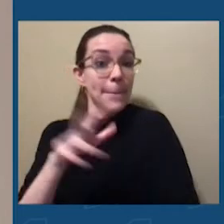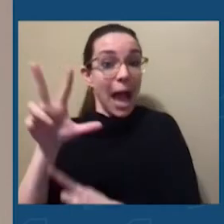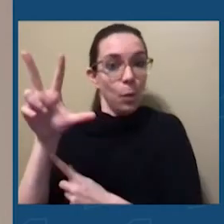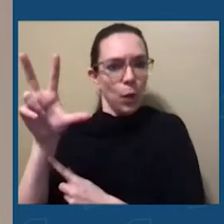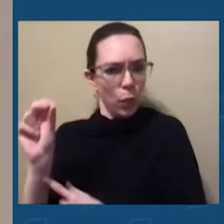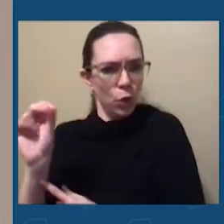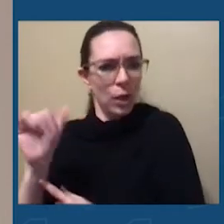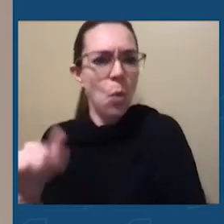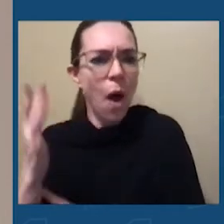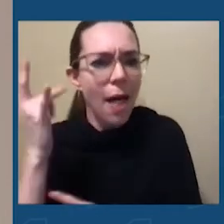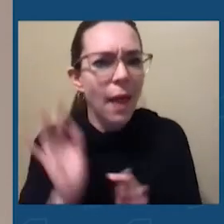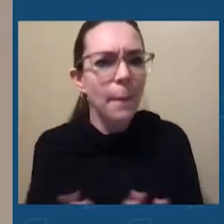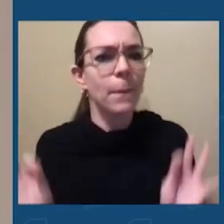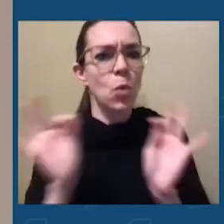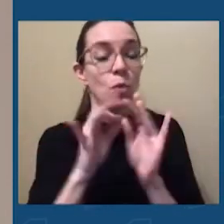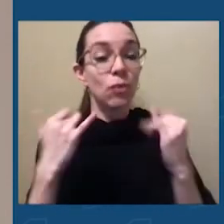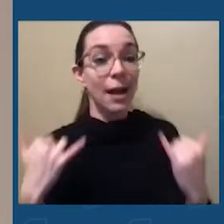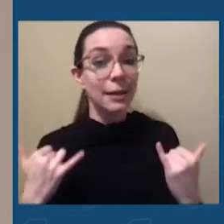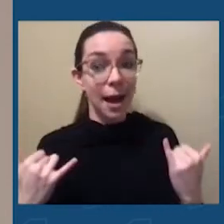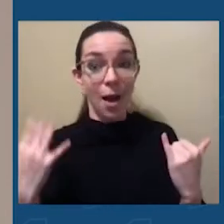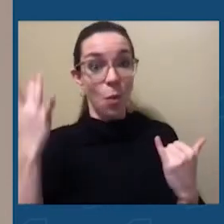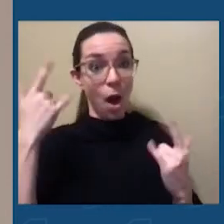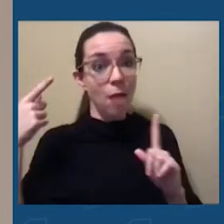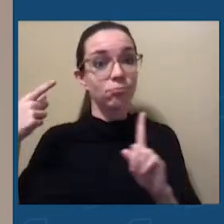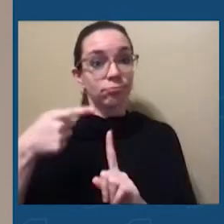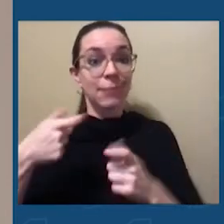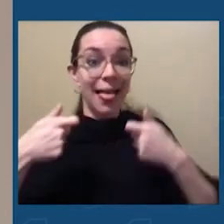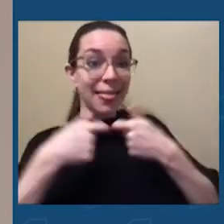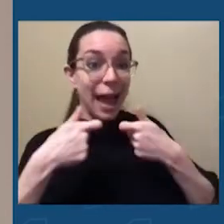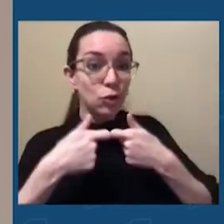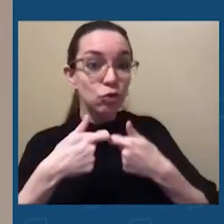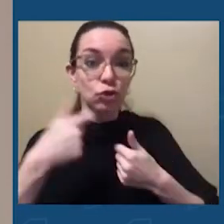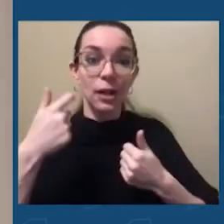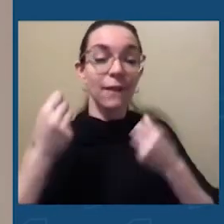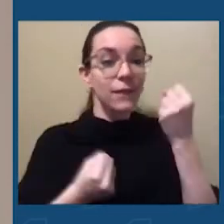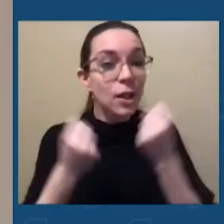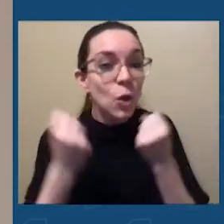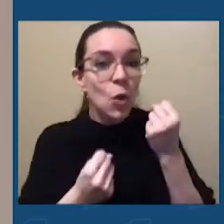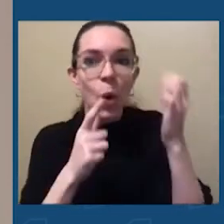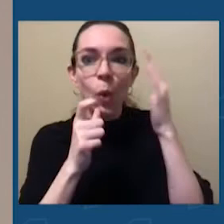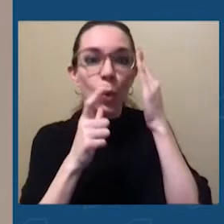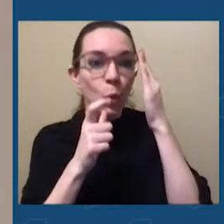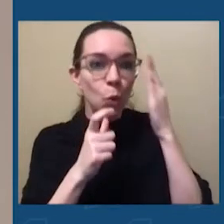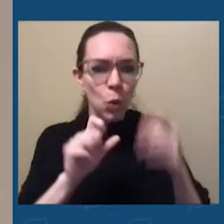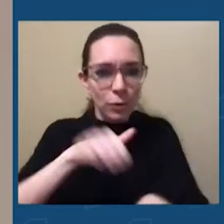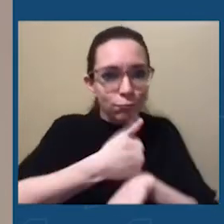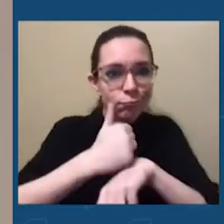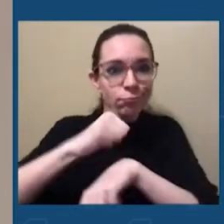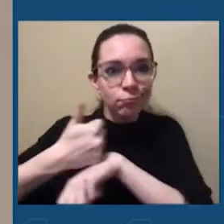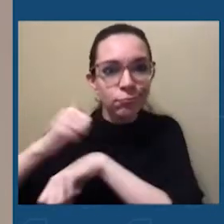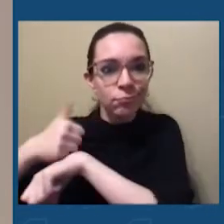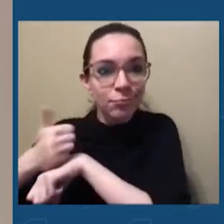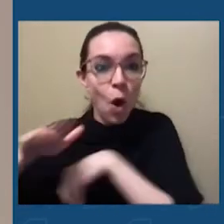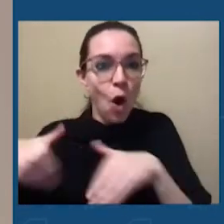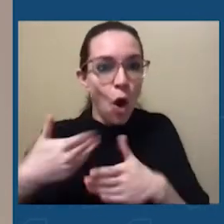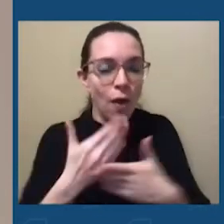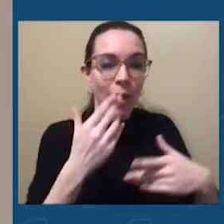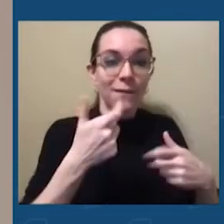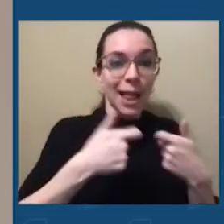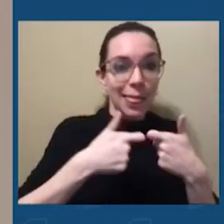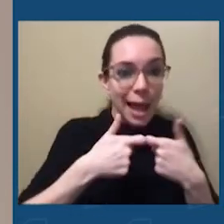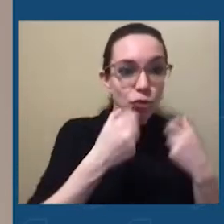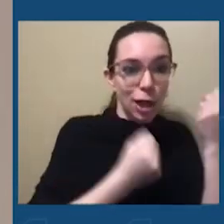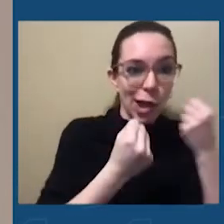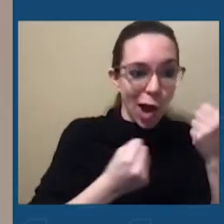today? Well, electric vehicles. Who's putting up those amazing charging stations all over our state with proceeds